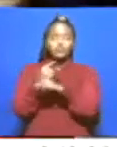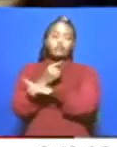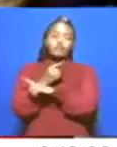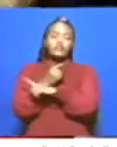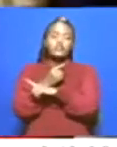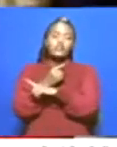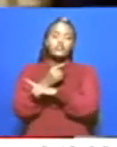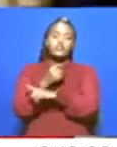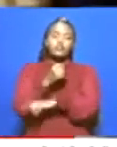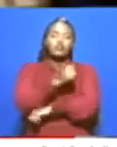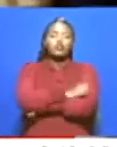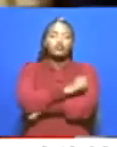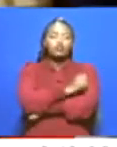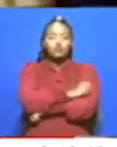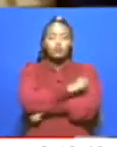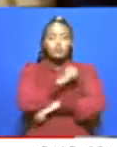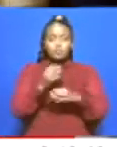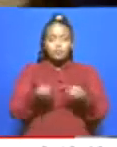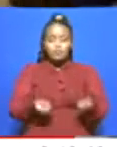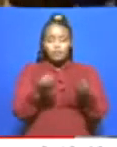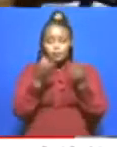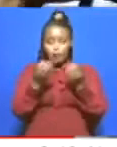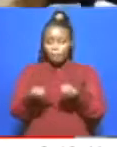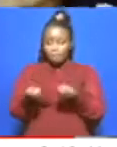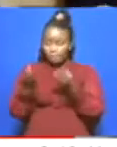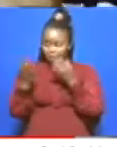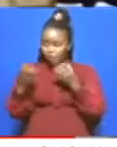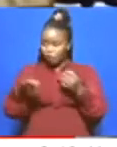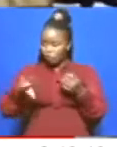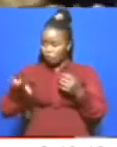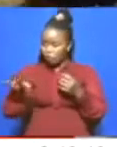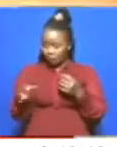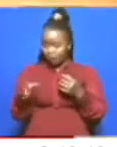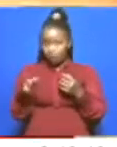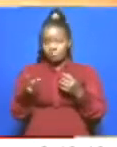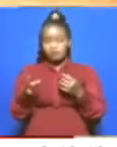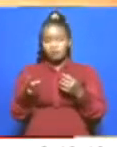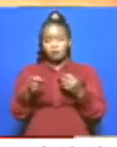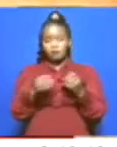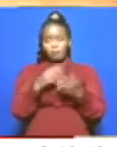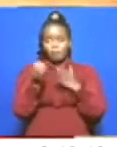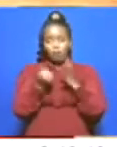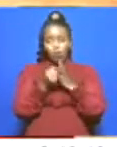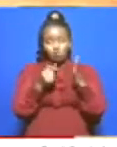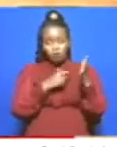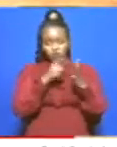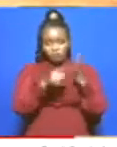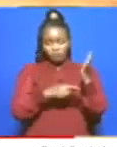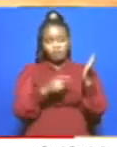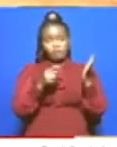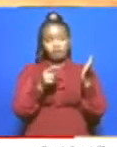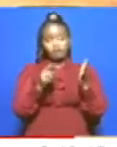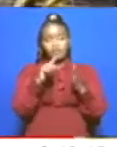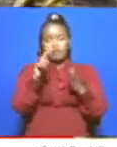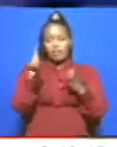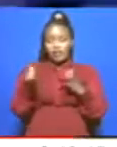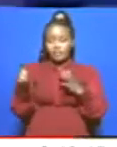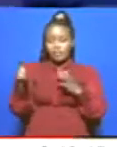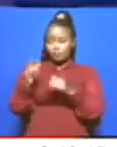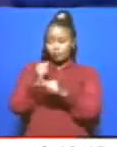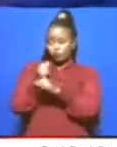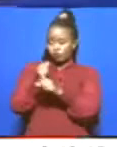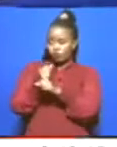Arabal Primary School, Kapindasum Primary School and Kapkechir Primary School are writing the exams at Muchongoi Secondary